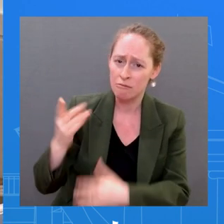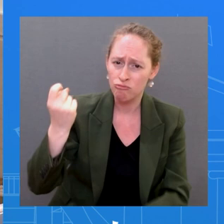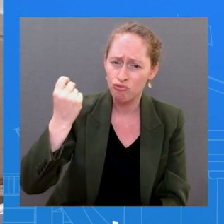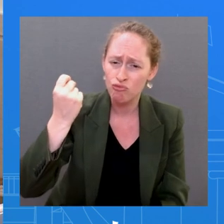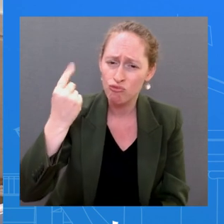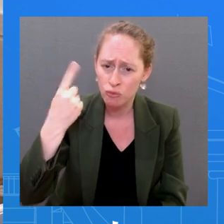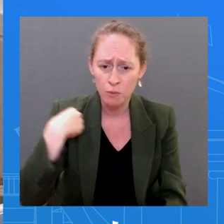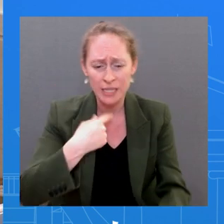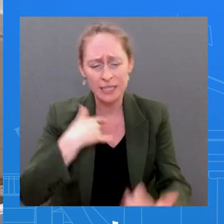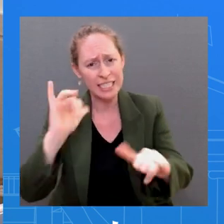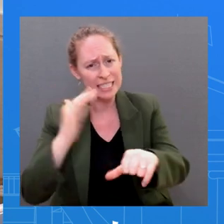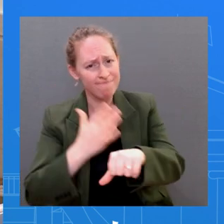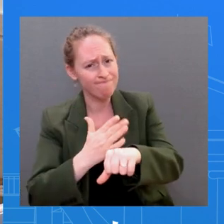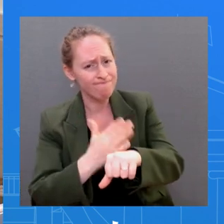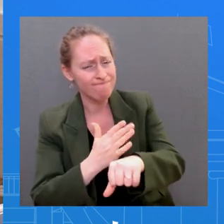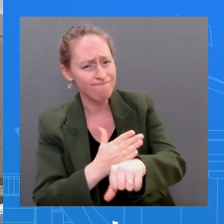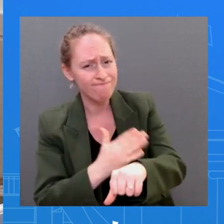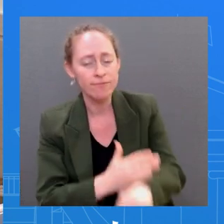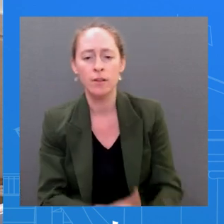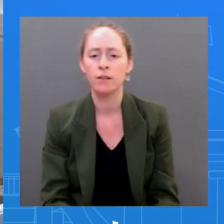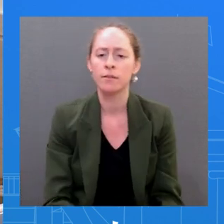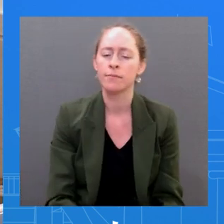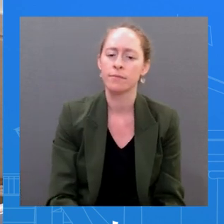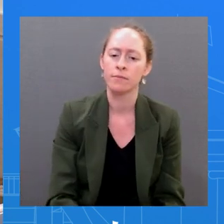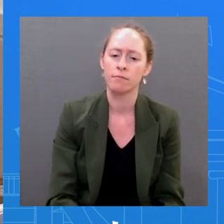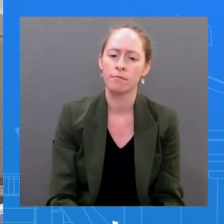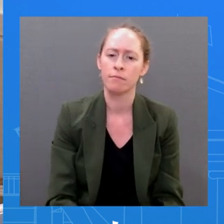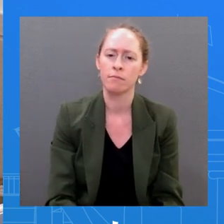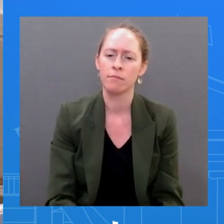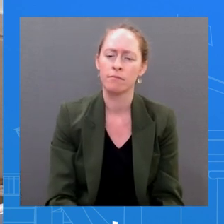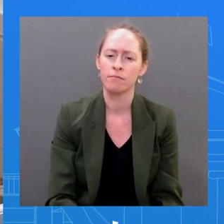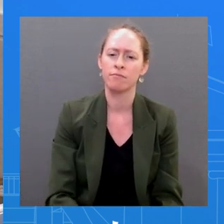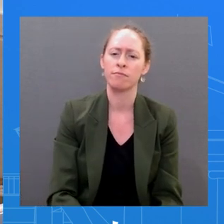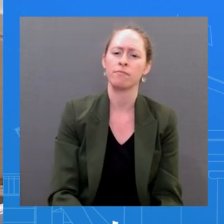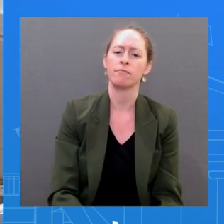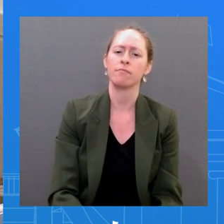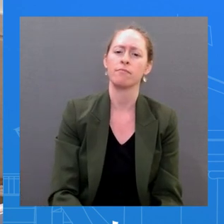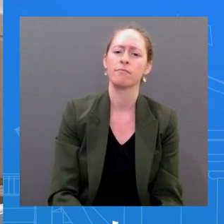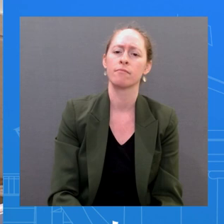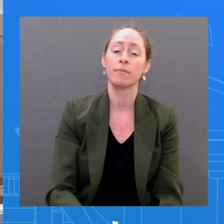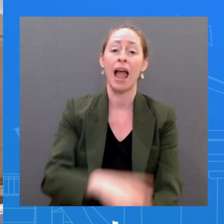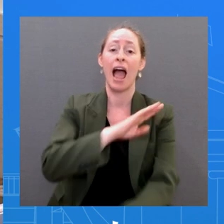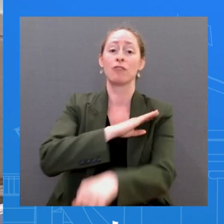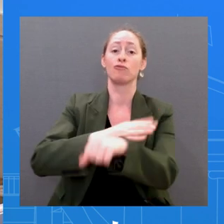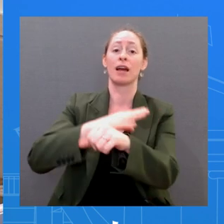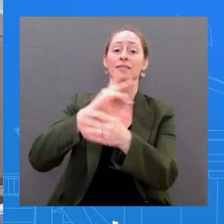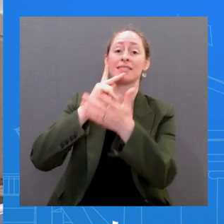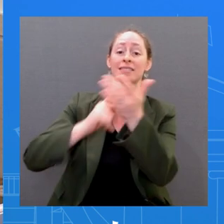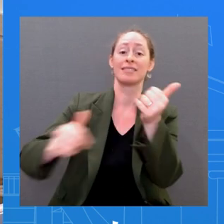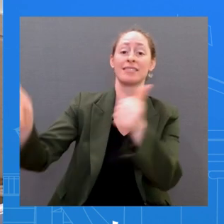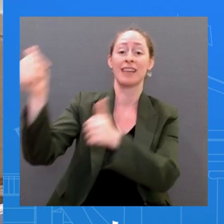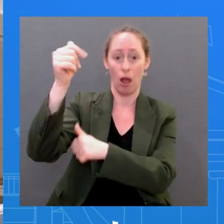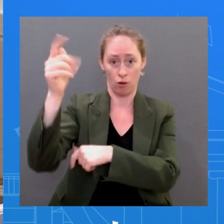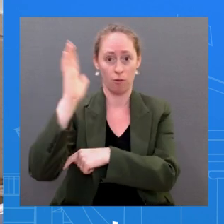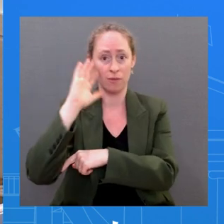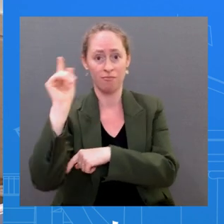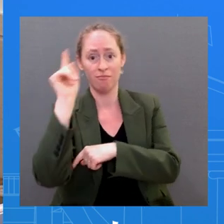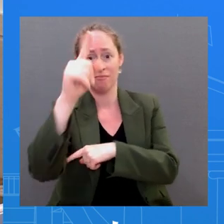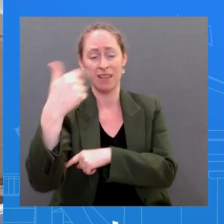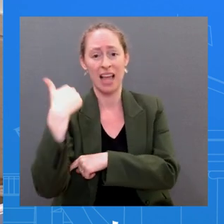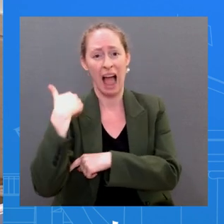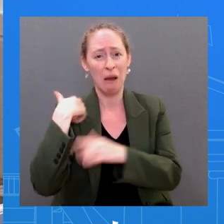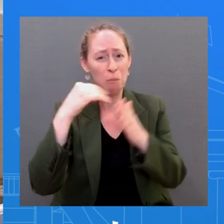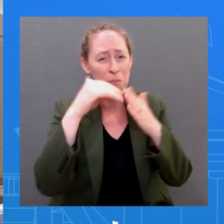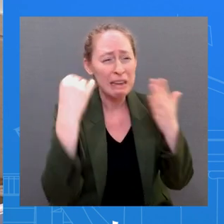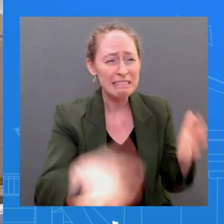prices, the Energy Secretary Granholm is saying, oh, well, if you went to Canada, you'd be paying $6.25 a gallon. If you went to Germany, you'd be paying over $8.80.